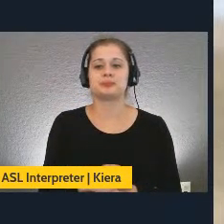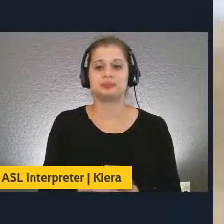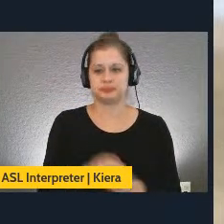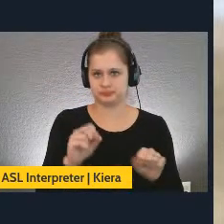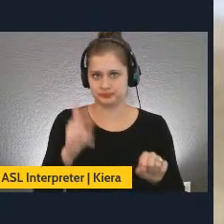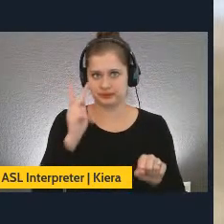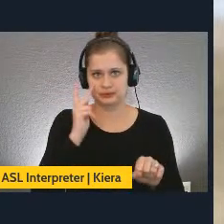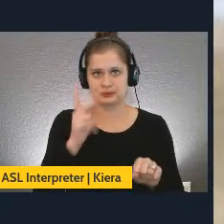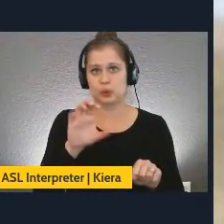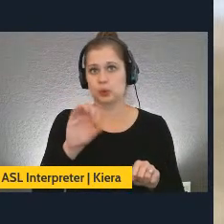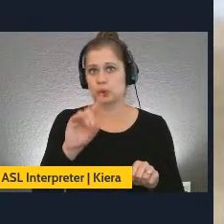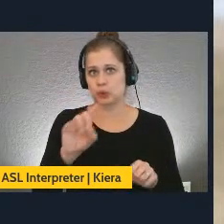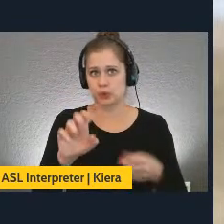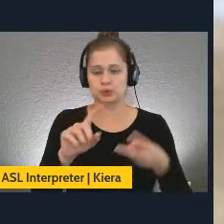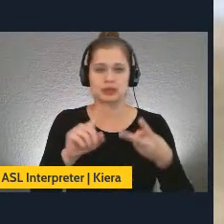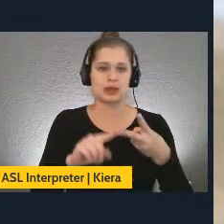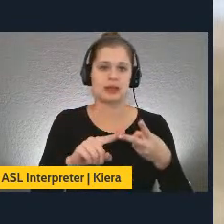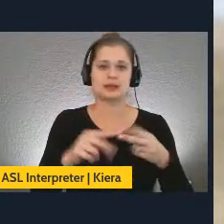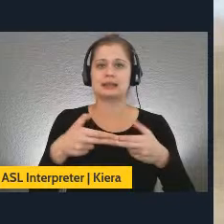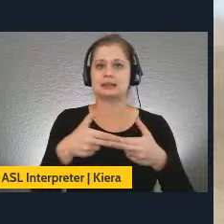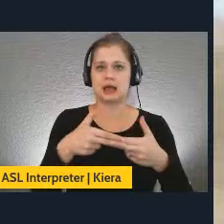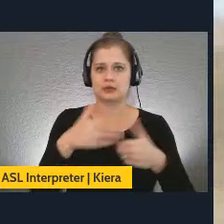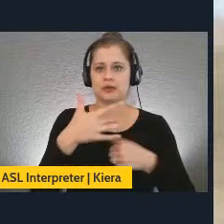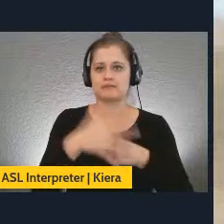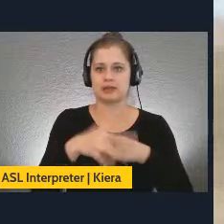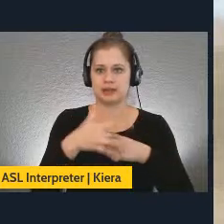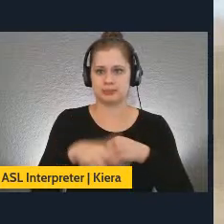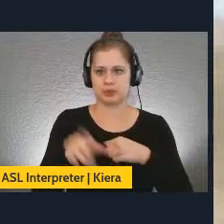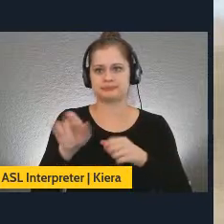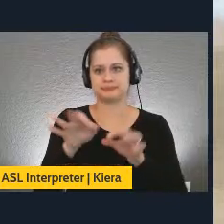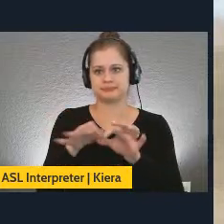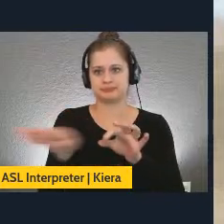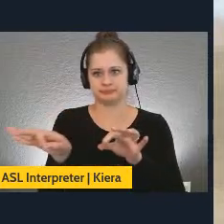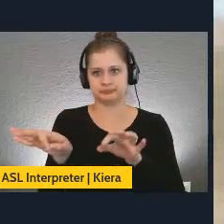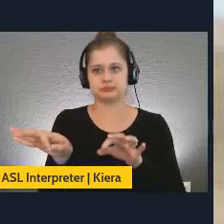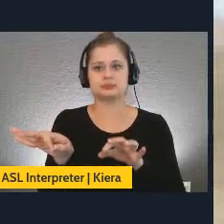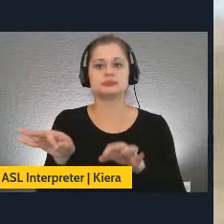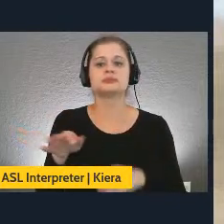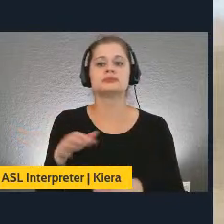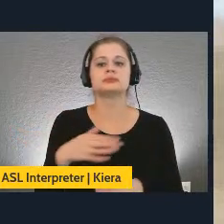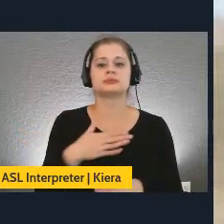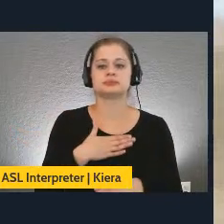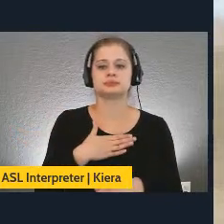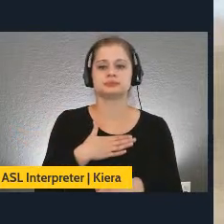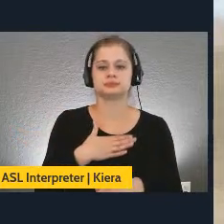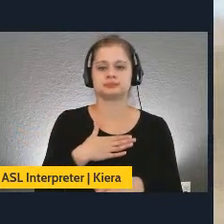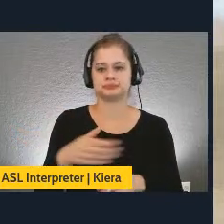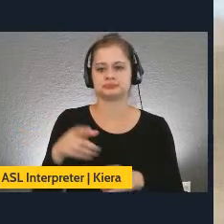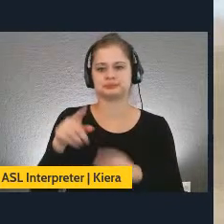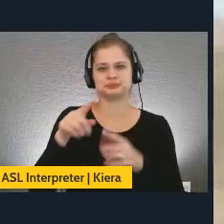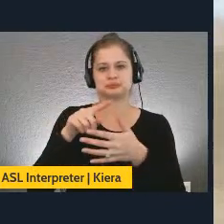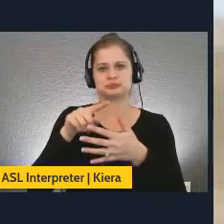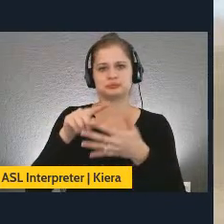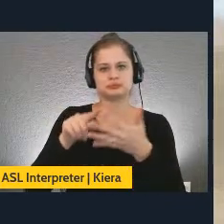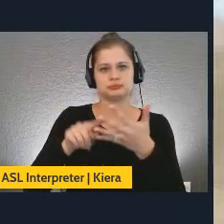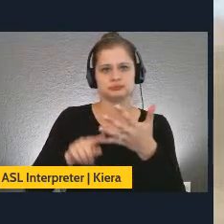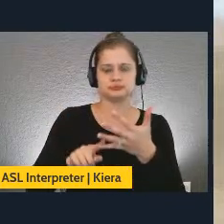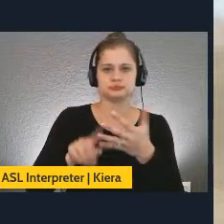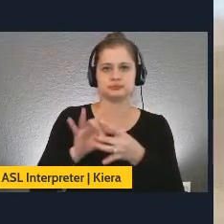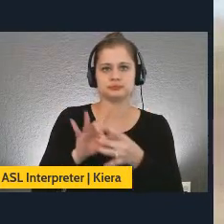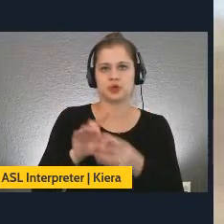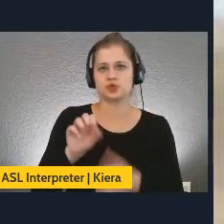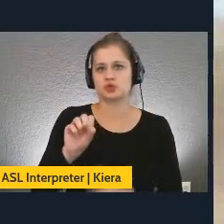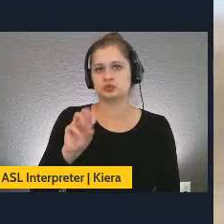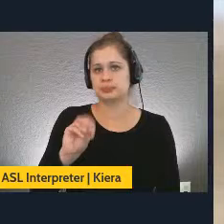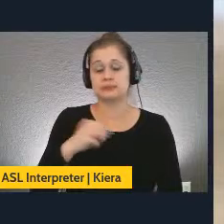also the slides are available in this repository. Here's my GitHub handle, and I would be happy to connect with you and